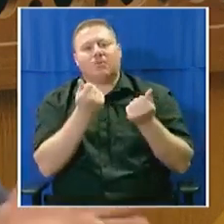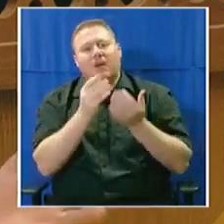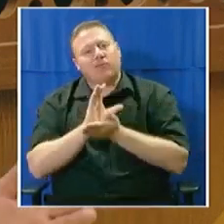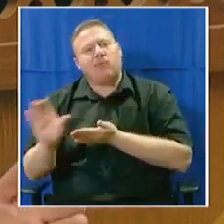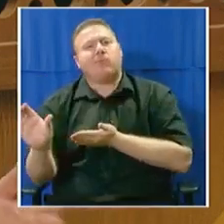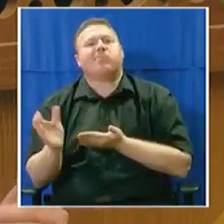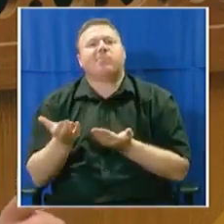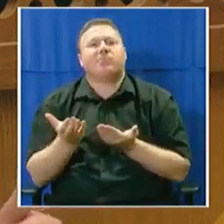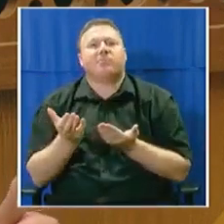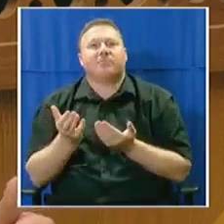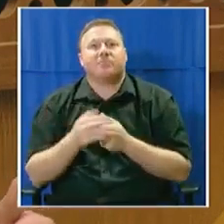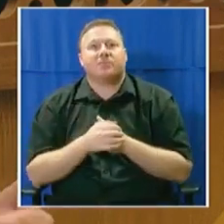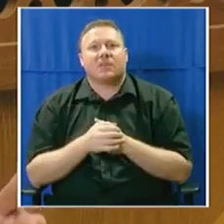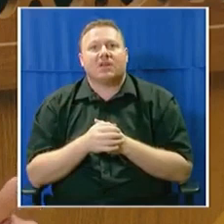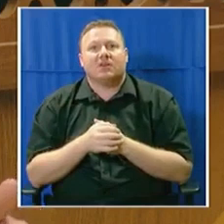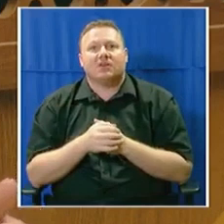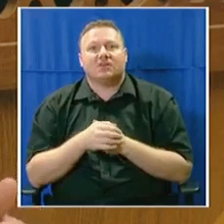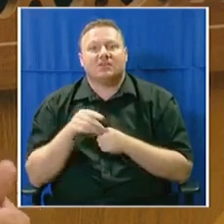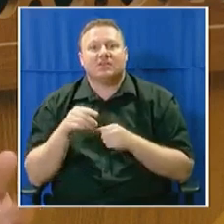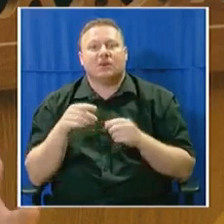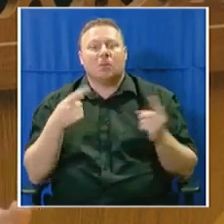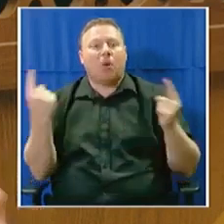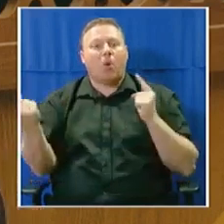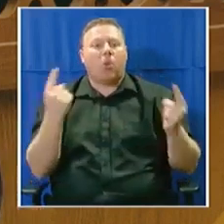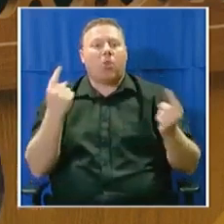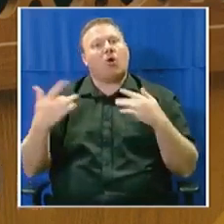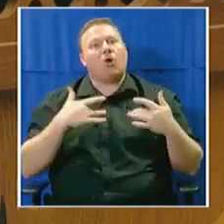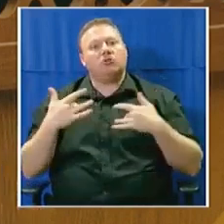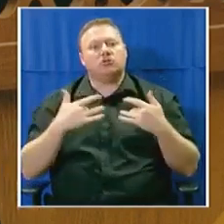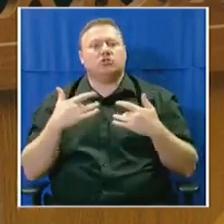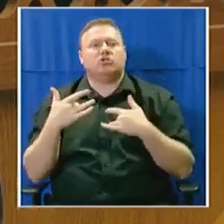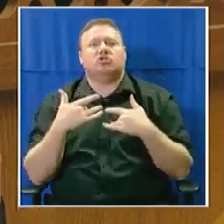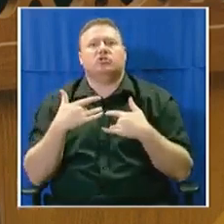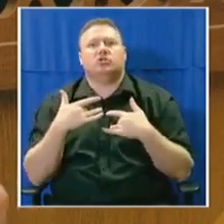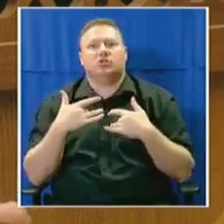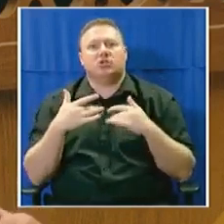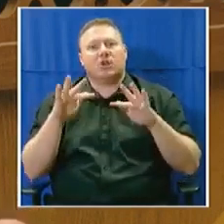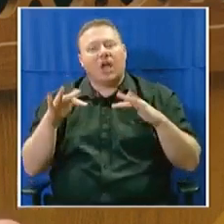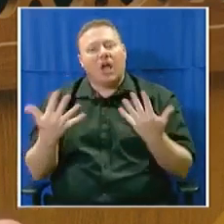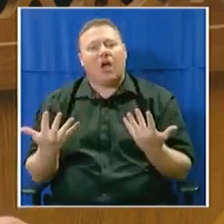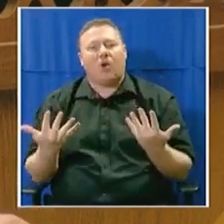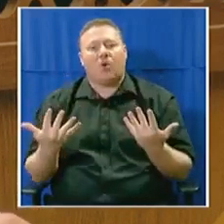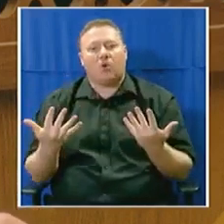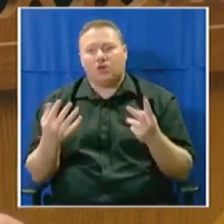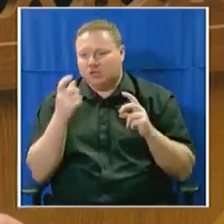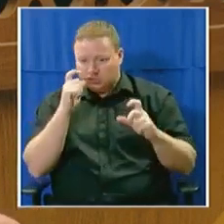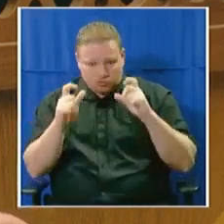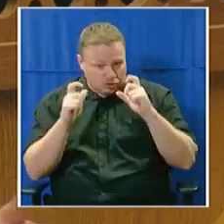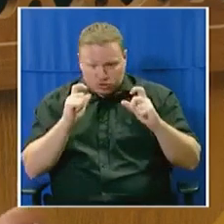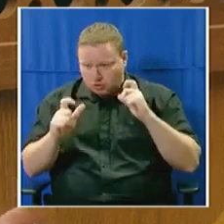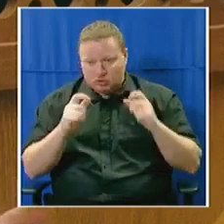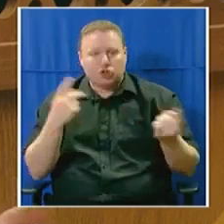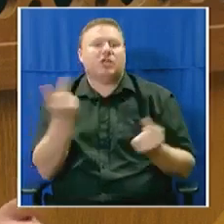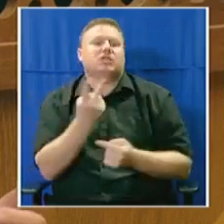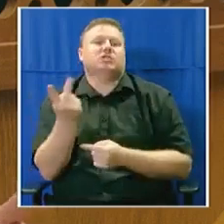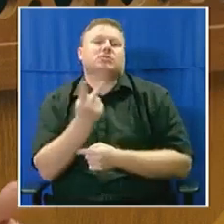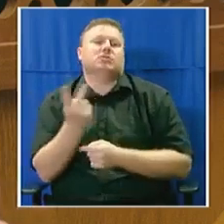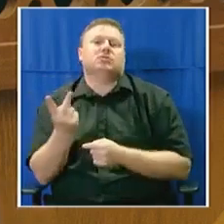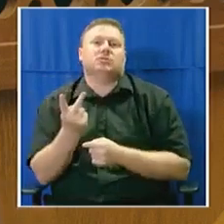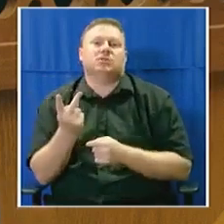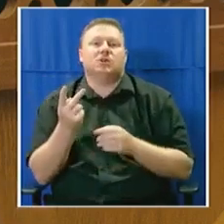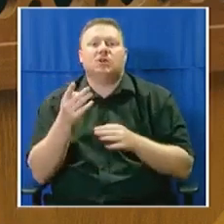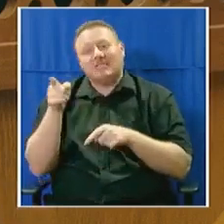in this report also expressed its concerns about the manner in which we can gauge how well the justice system is operating, given